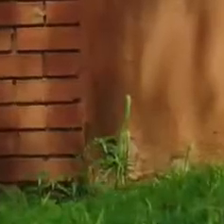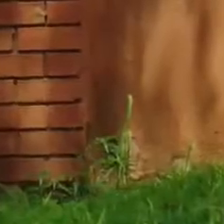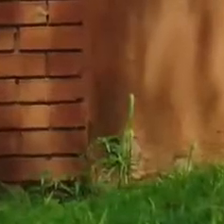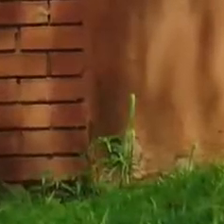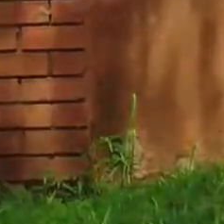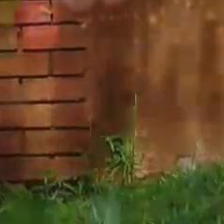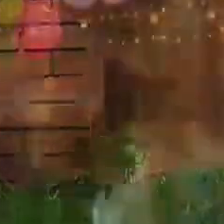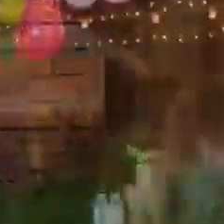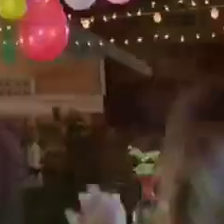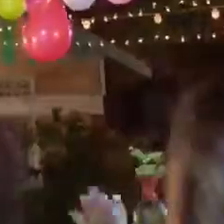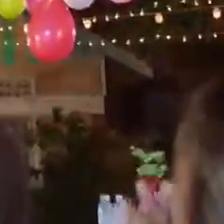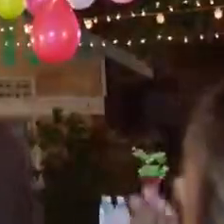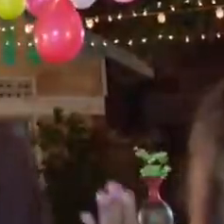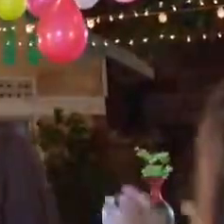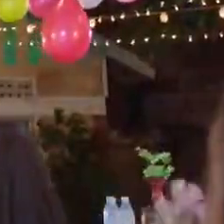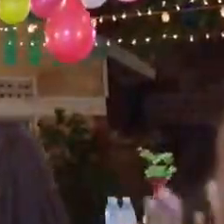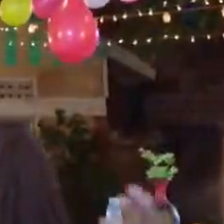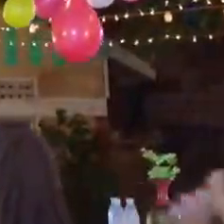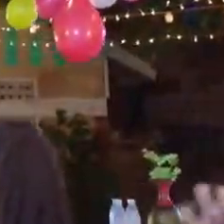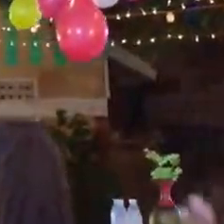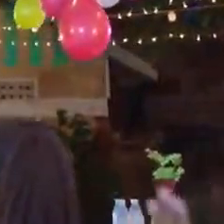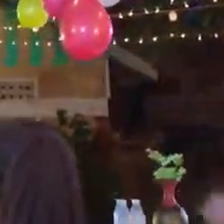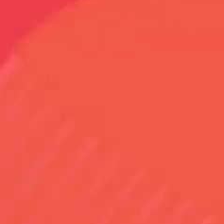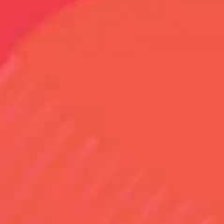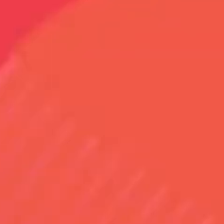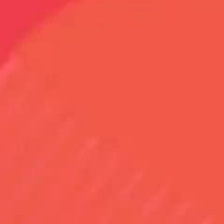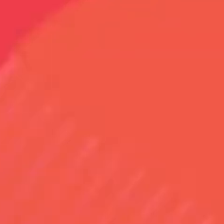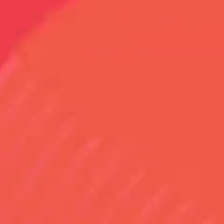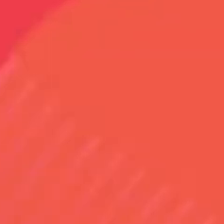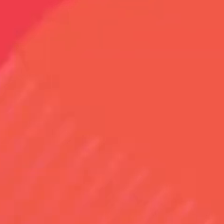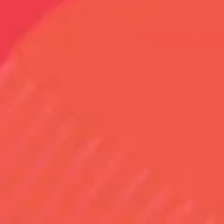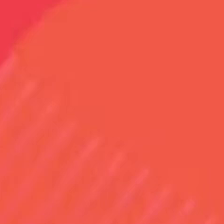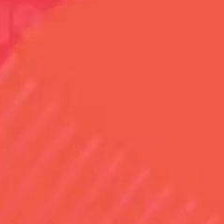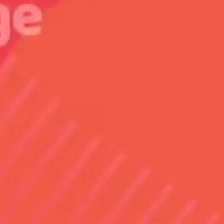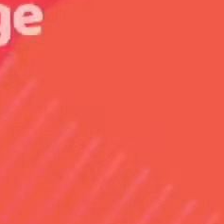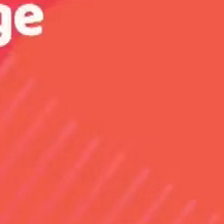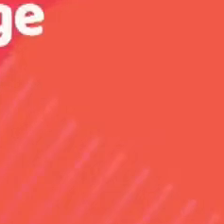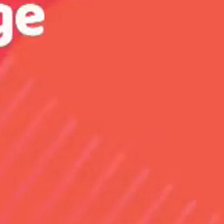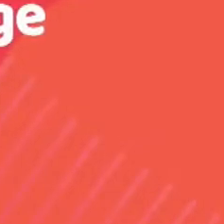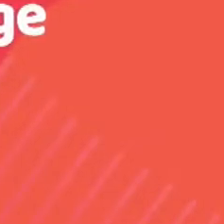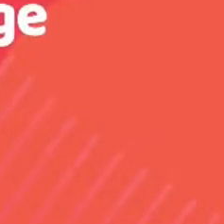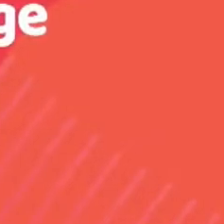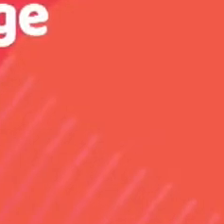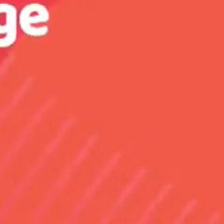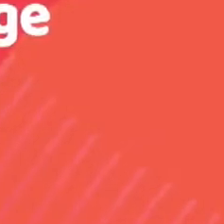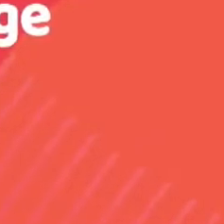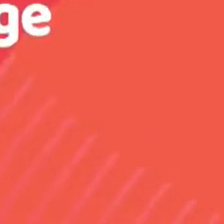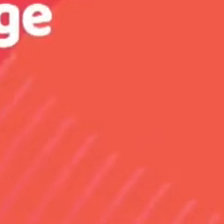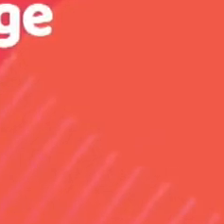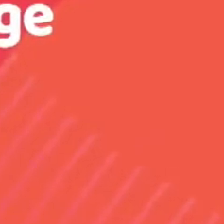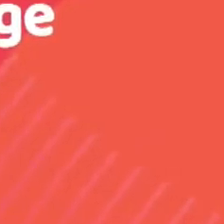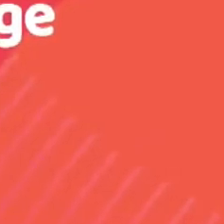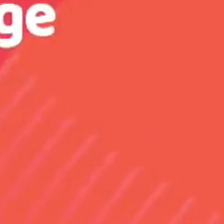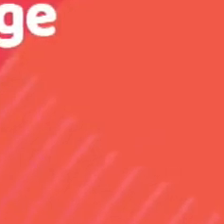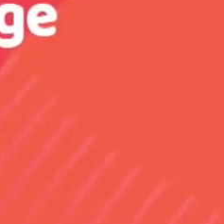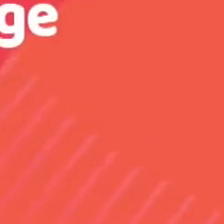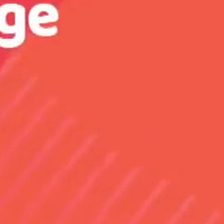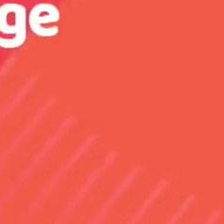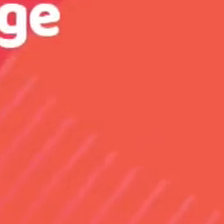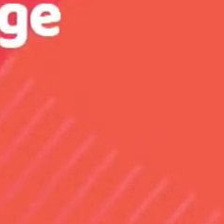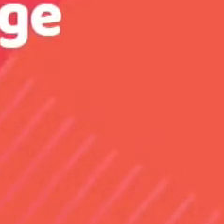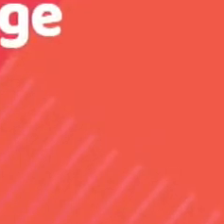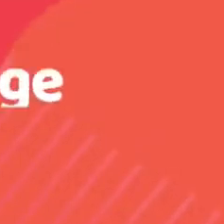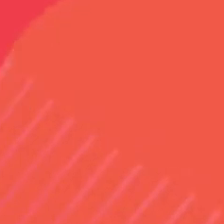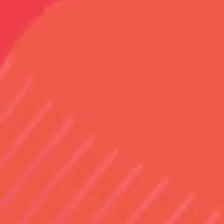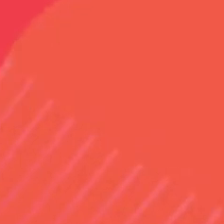other girls against child marriage and teenage pregnancy. Take action. Report any case of defilement or child marriage to the